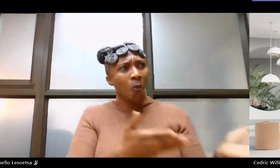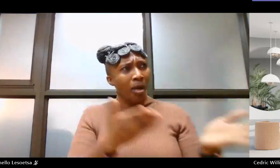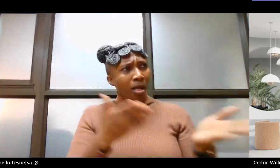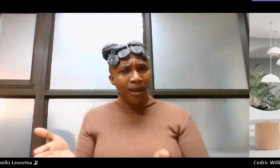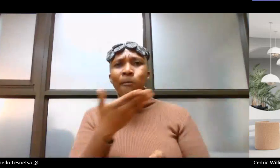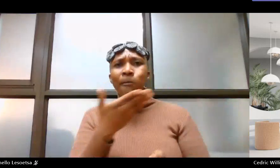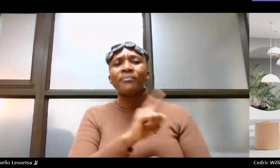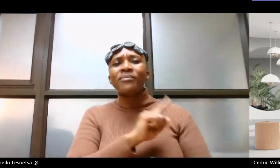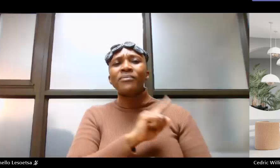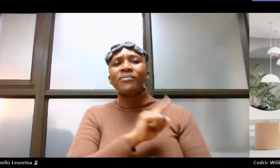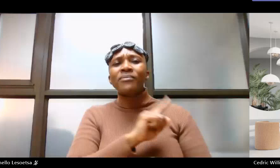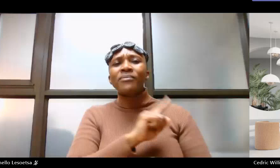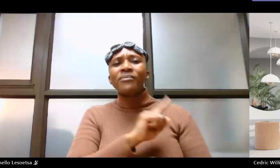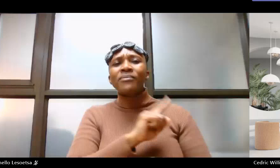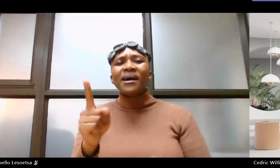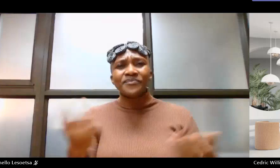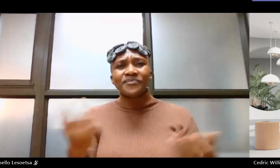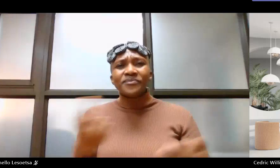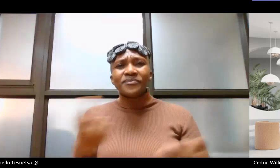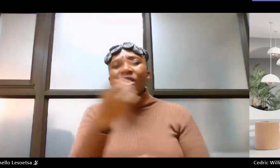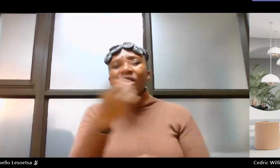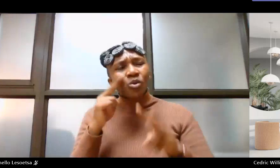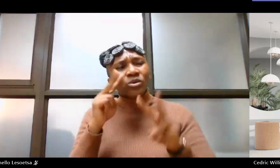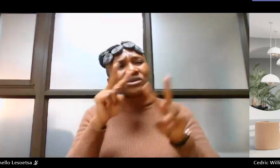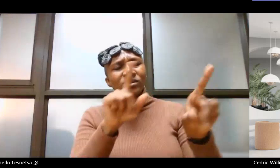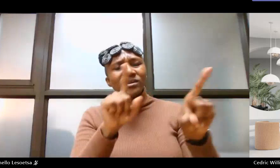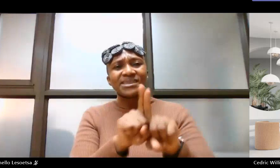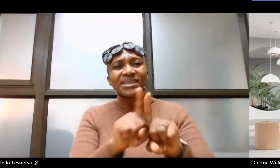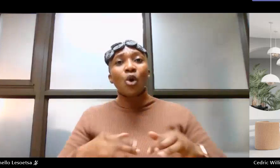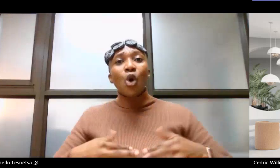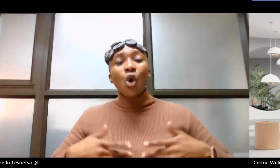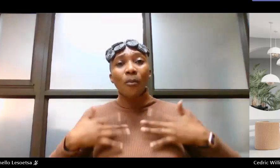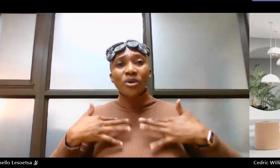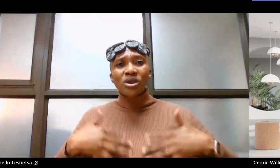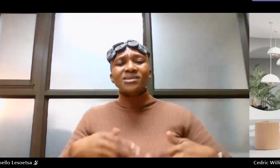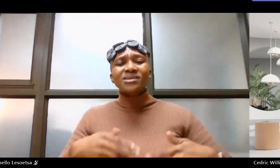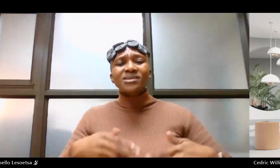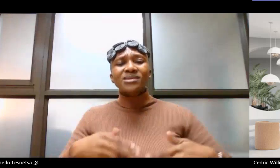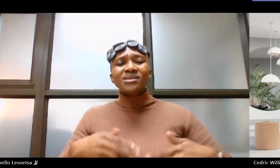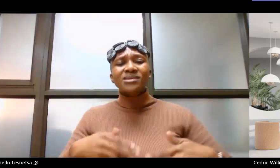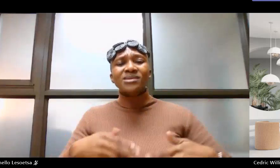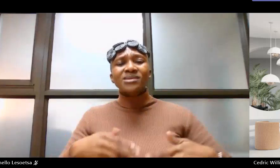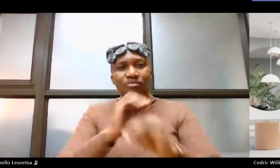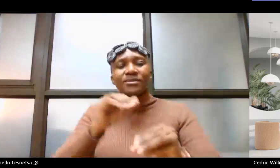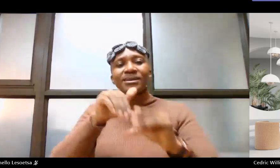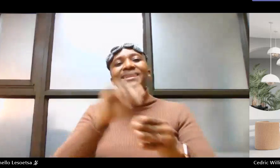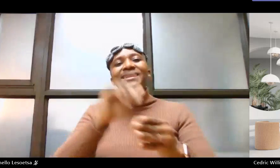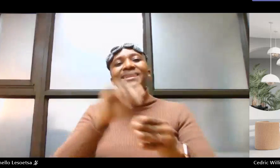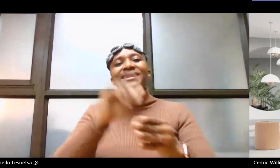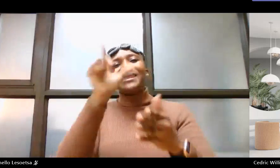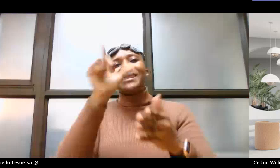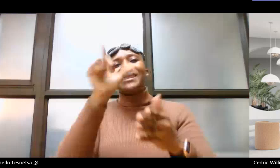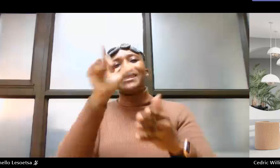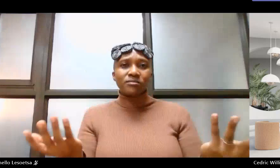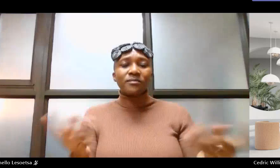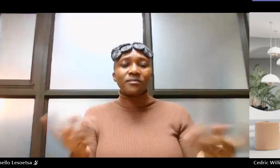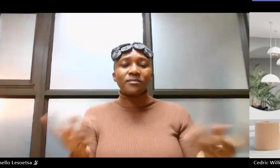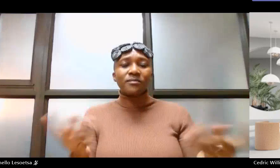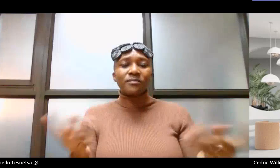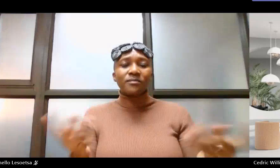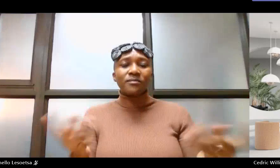that those views and those opinions are not recorded anywhere in literature. And I think it is our work